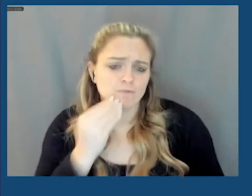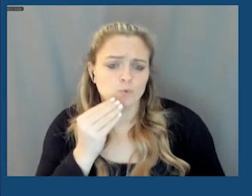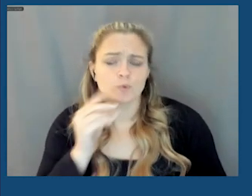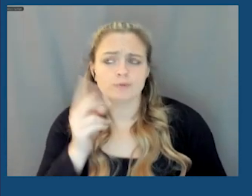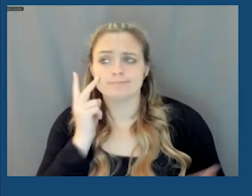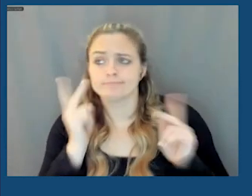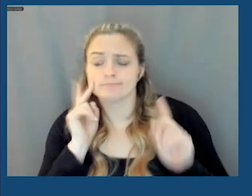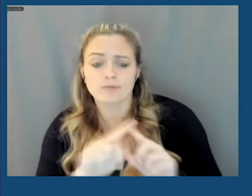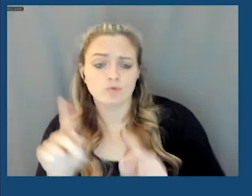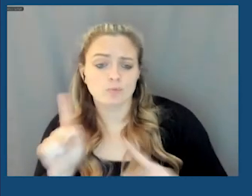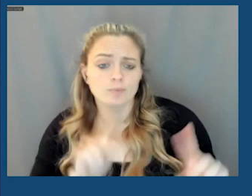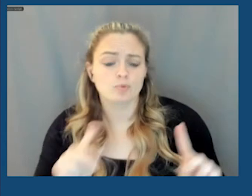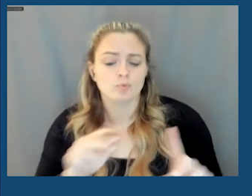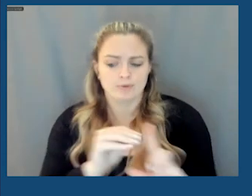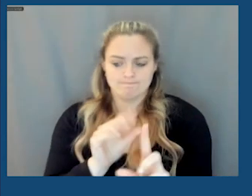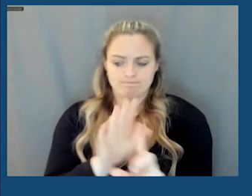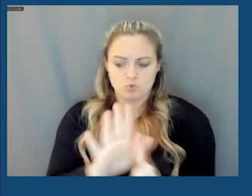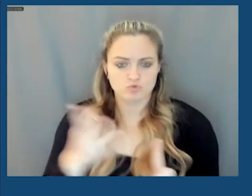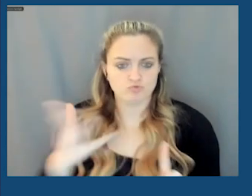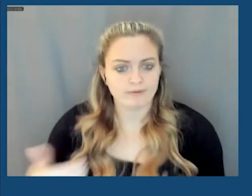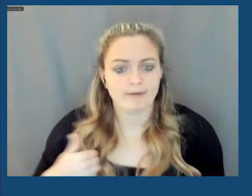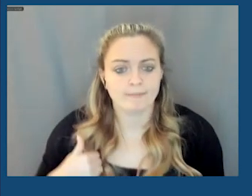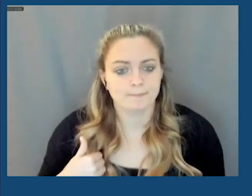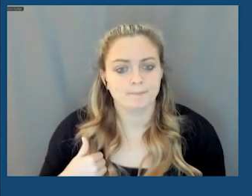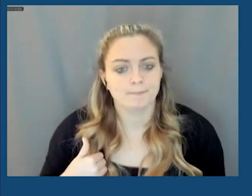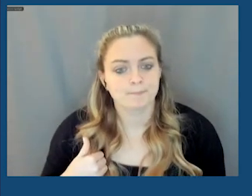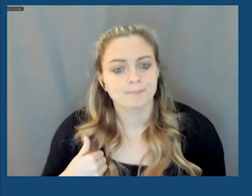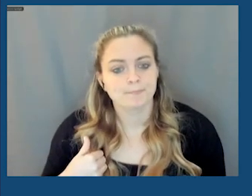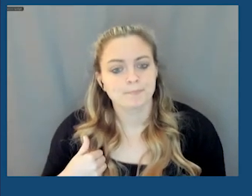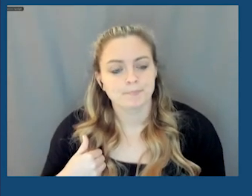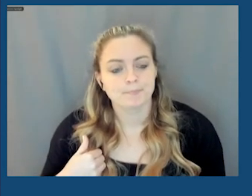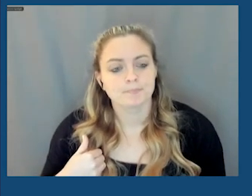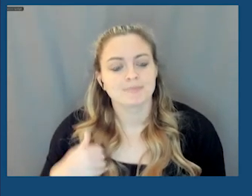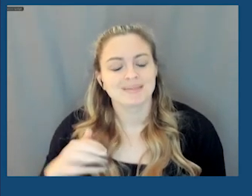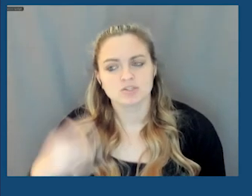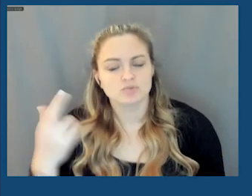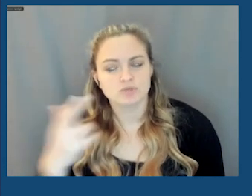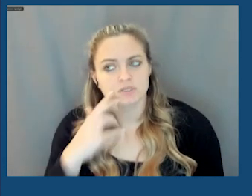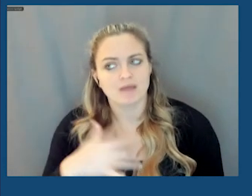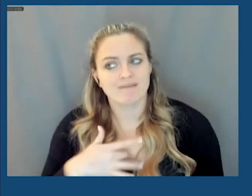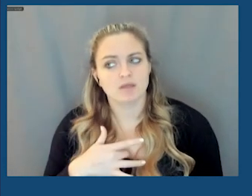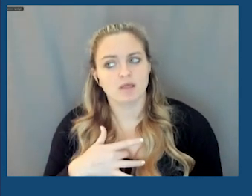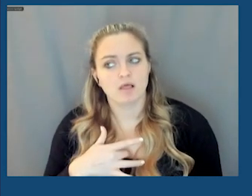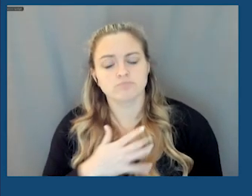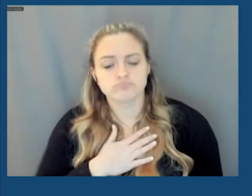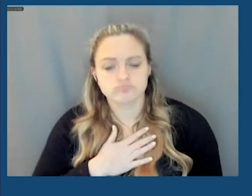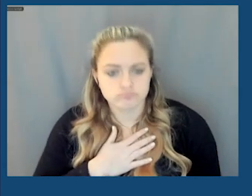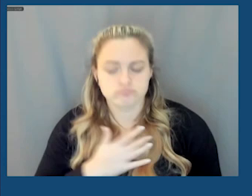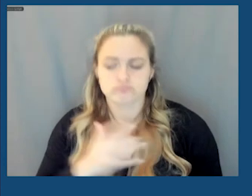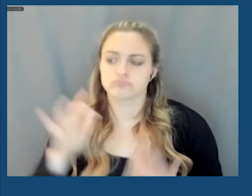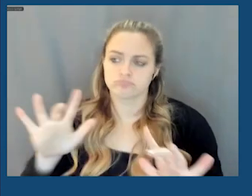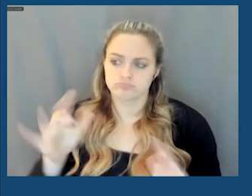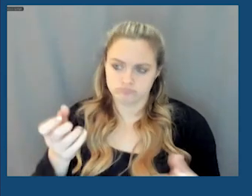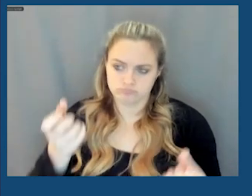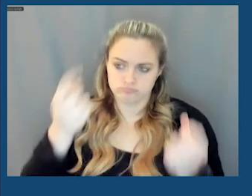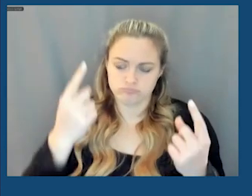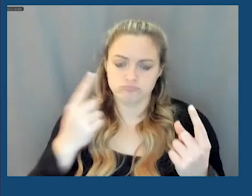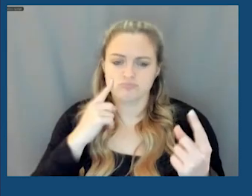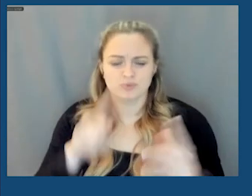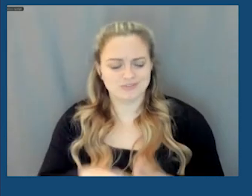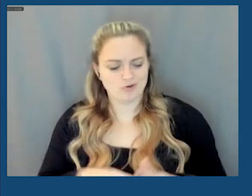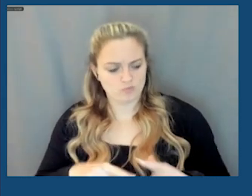they exposed us. And that is why I have this sense of empathy and understanding that started as a